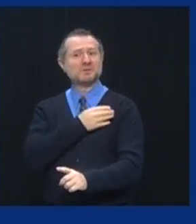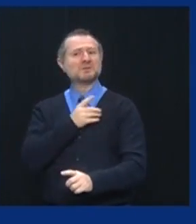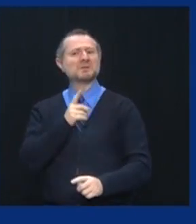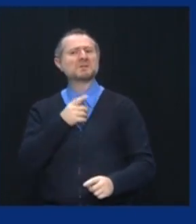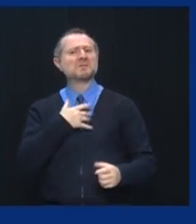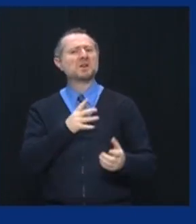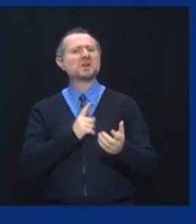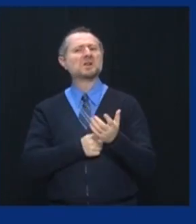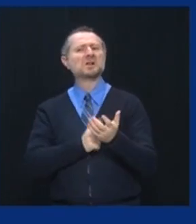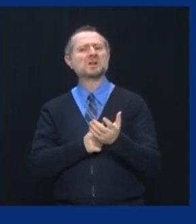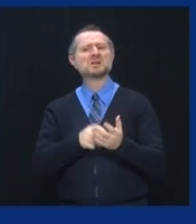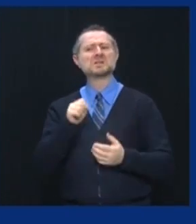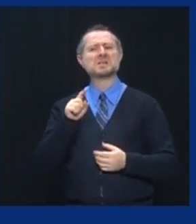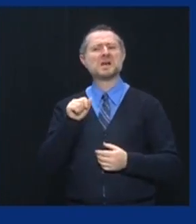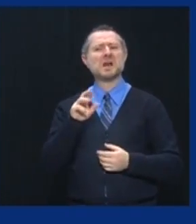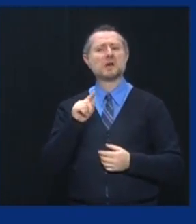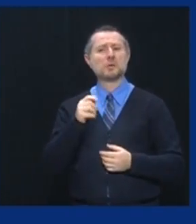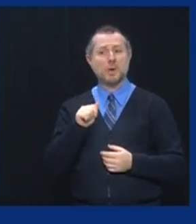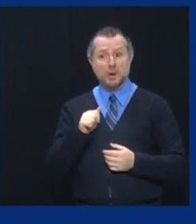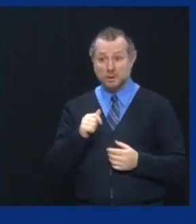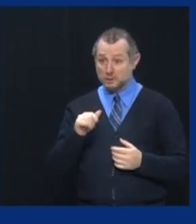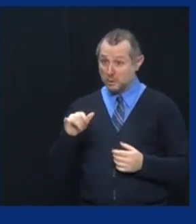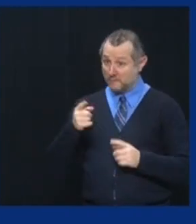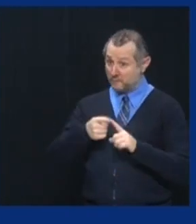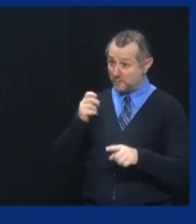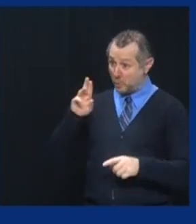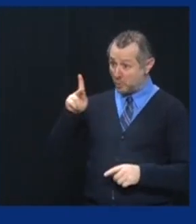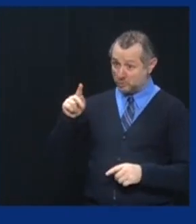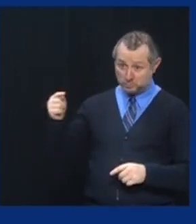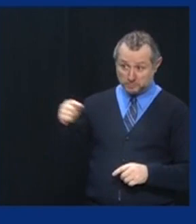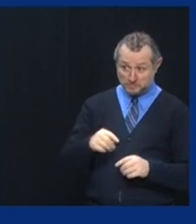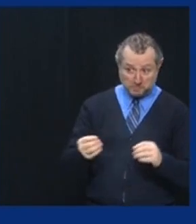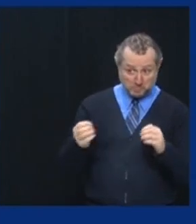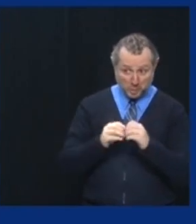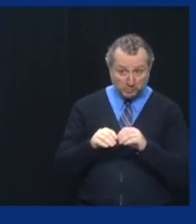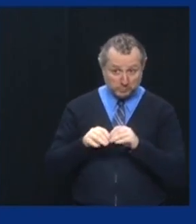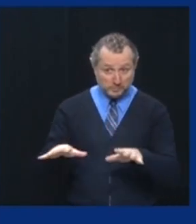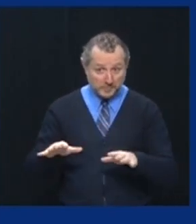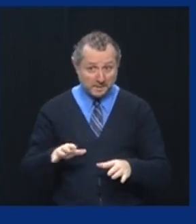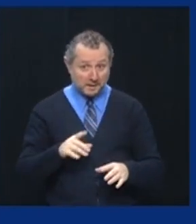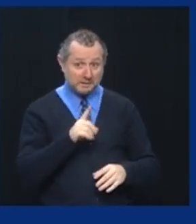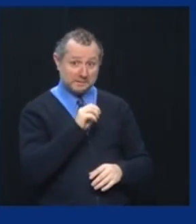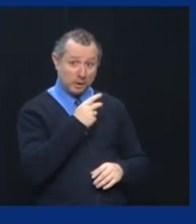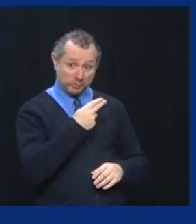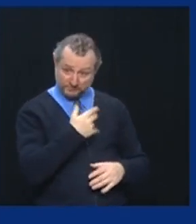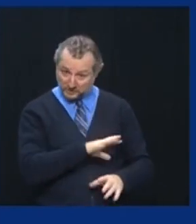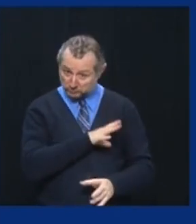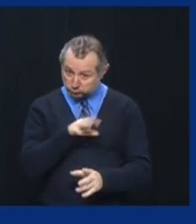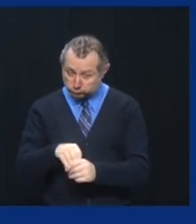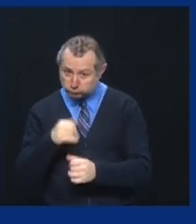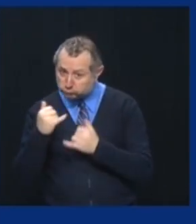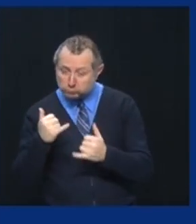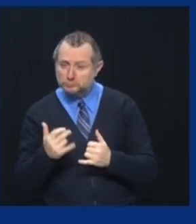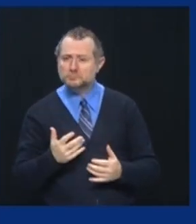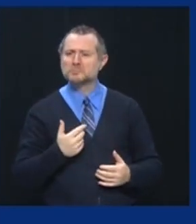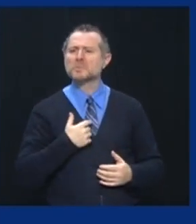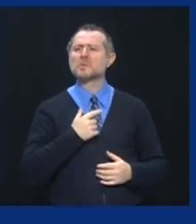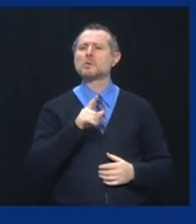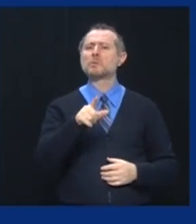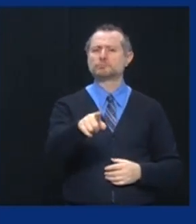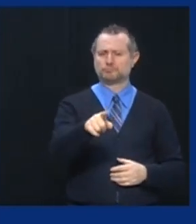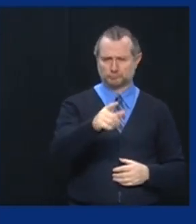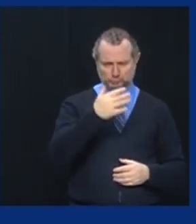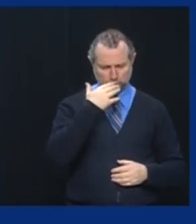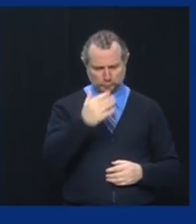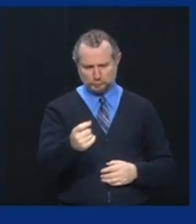is the state stepping in to help with that? All good questions. We're going to turn them right over to the Commissioner of